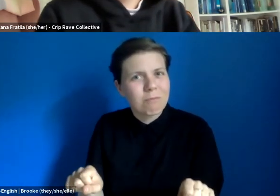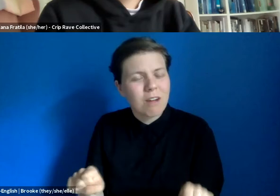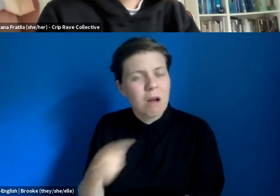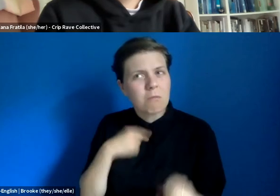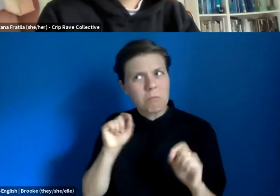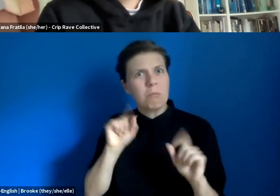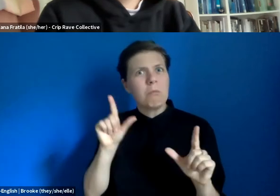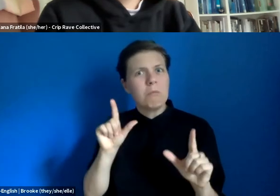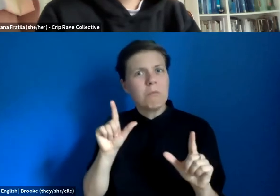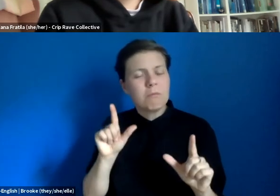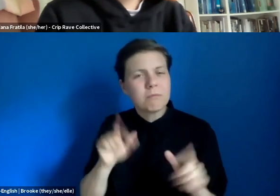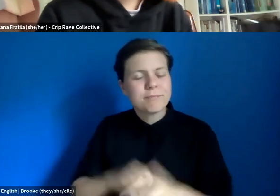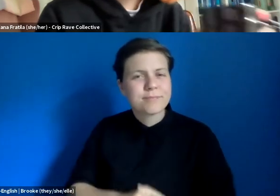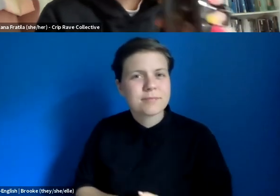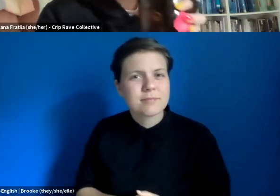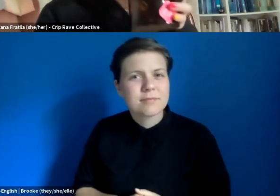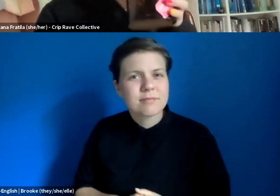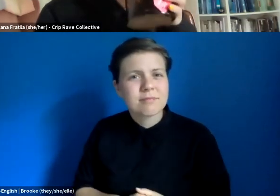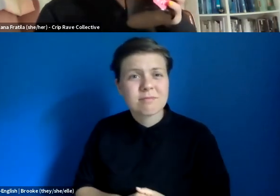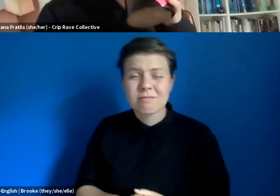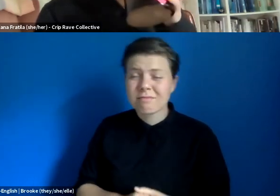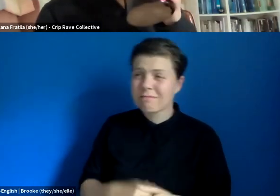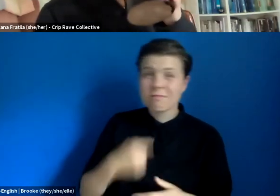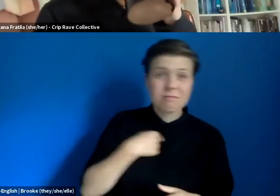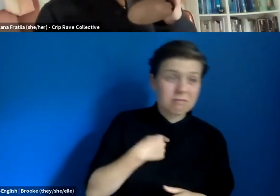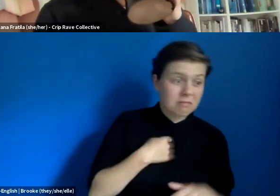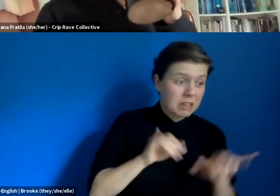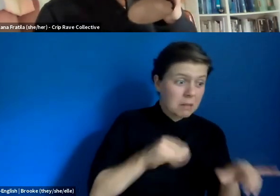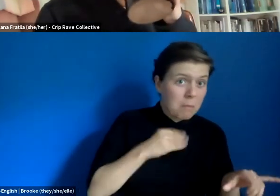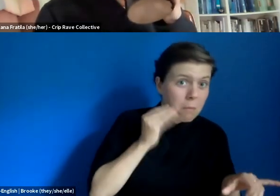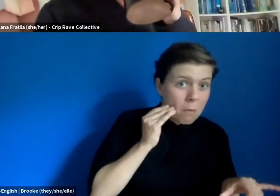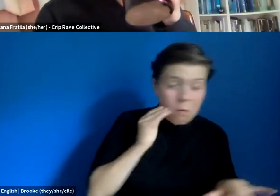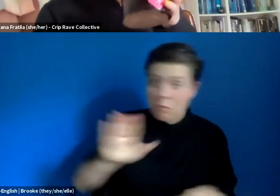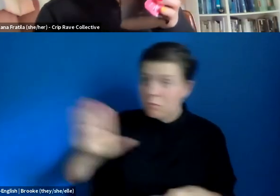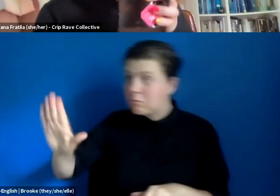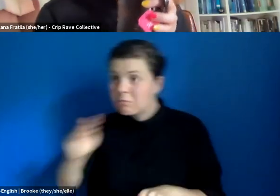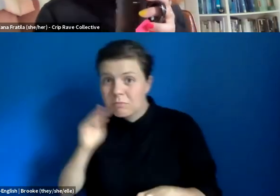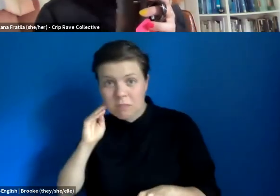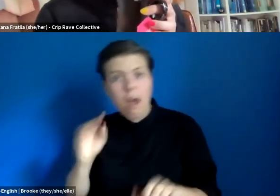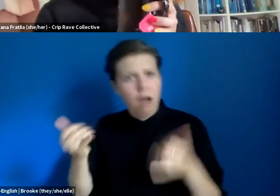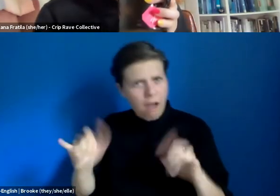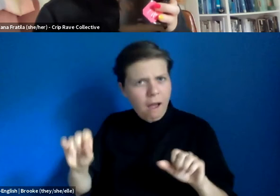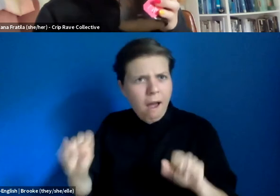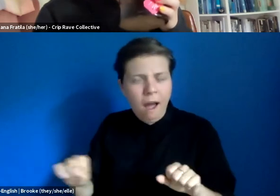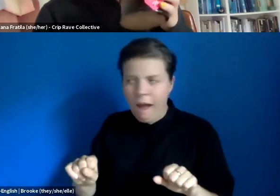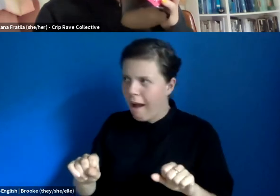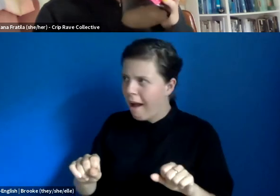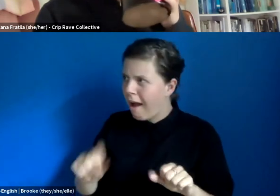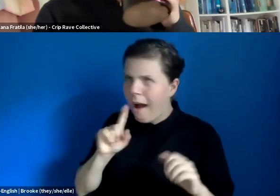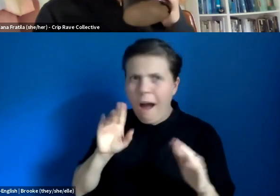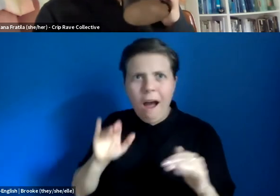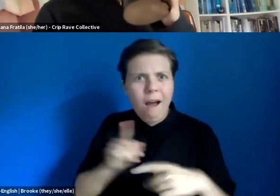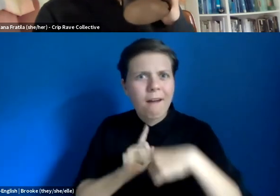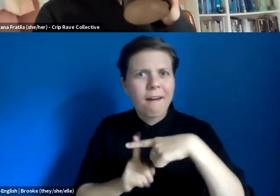With these remote jams, there was like a little bit of hope that yes, there's a way we can